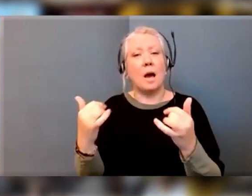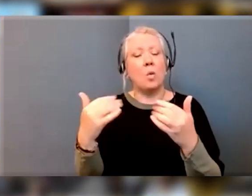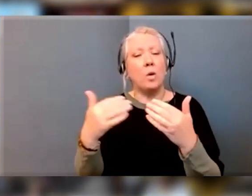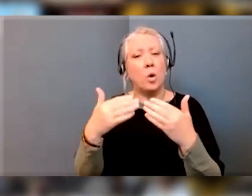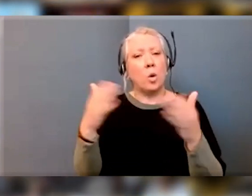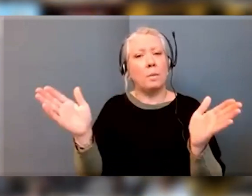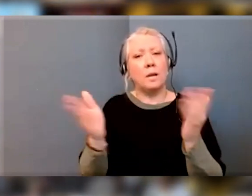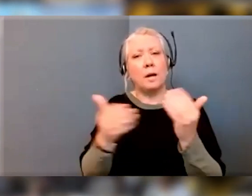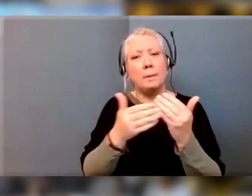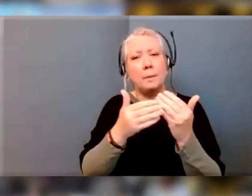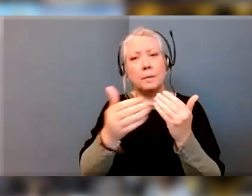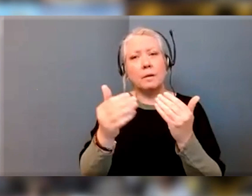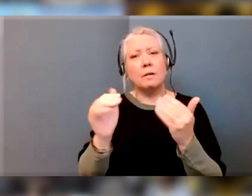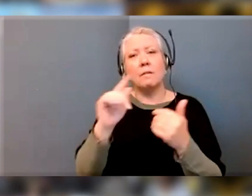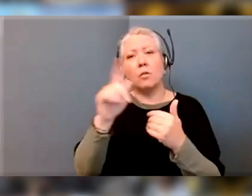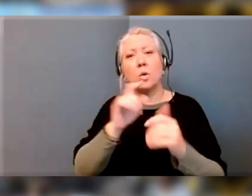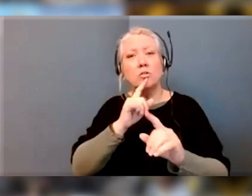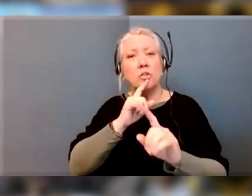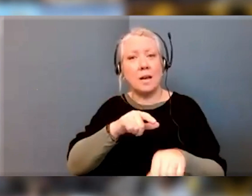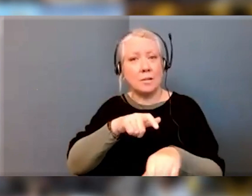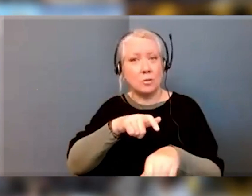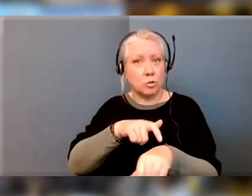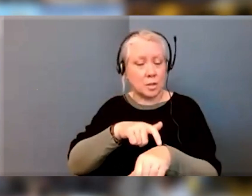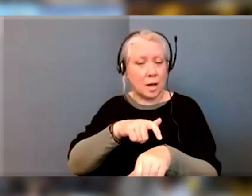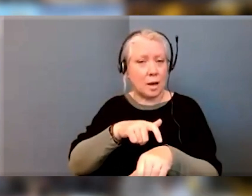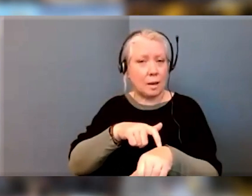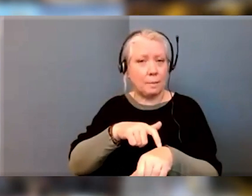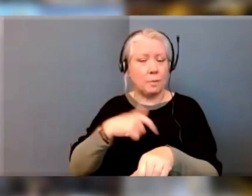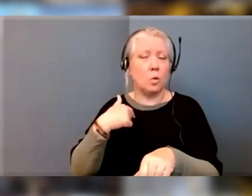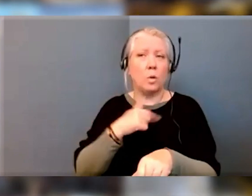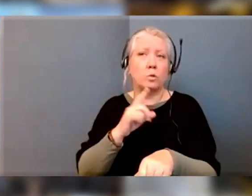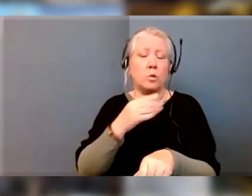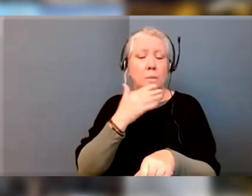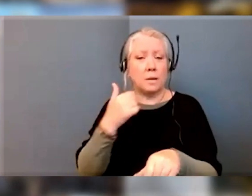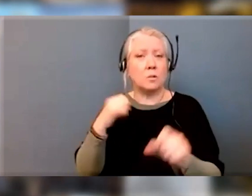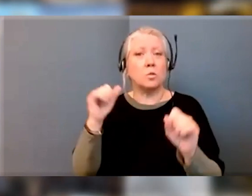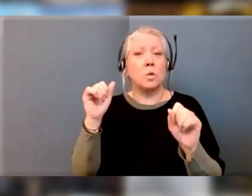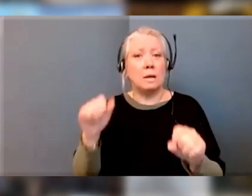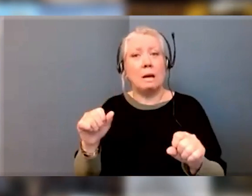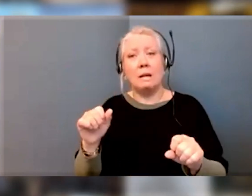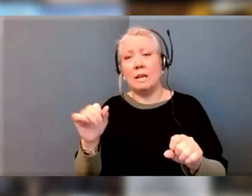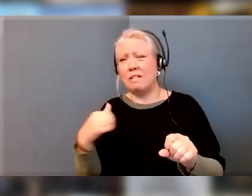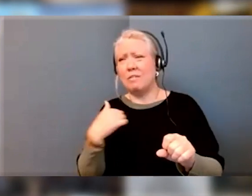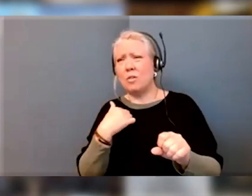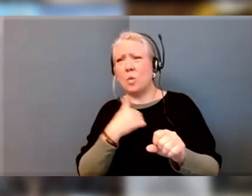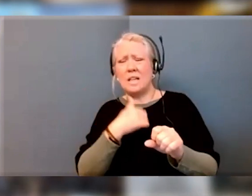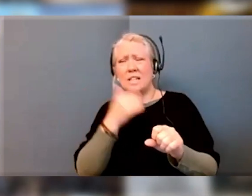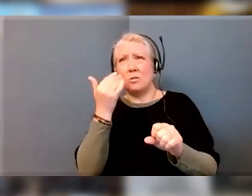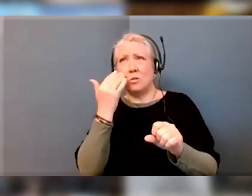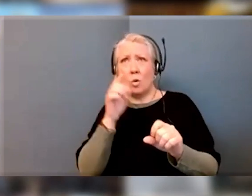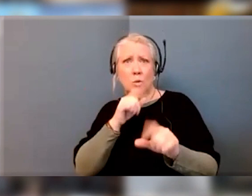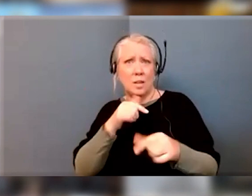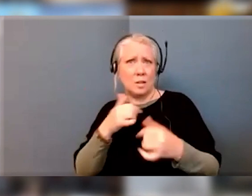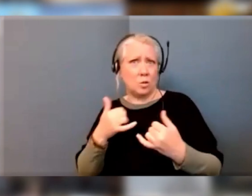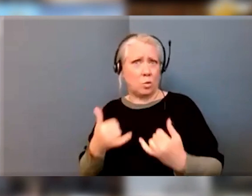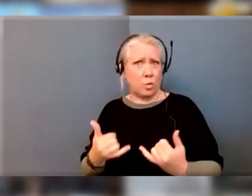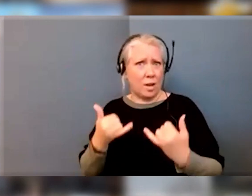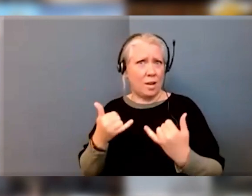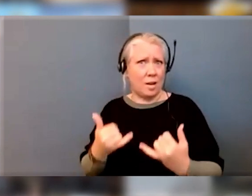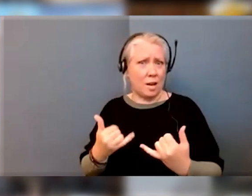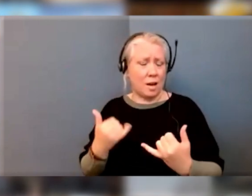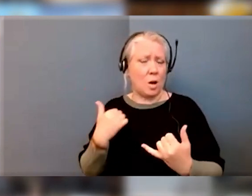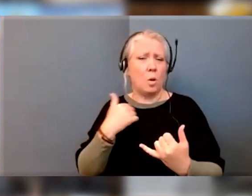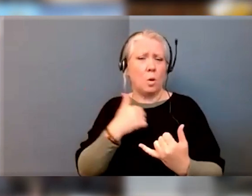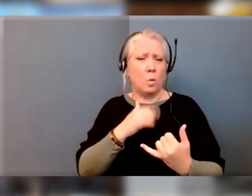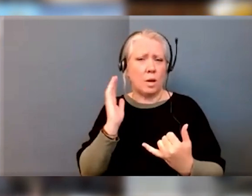any questions that people have. We'll try to provide answers. If we can't provide any answers immediately, we'll try to